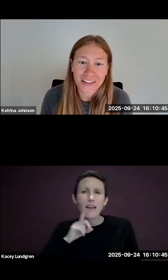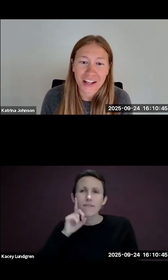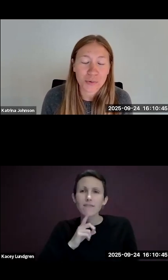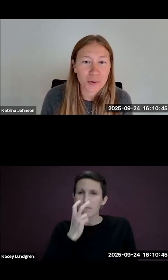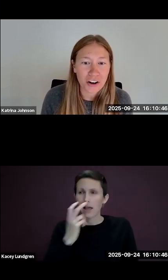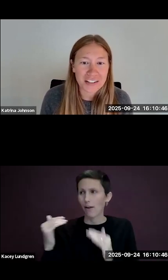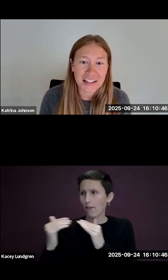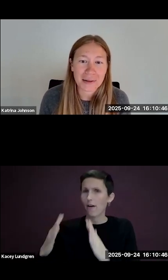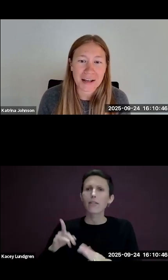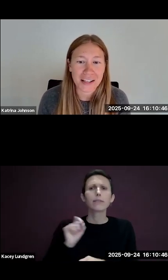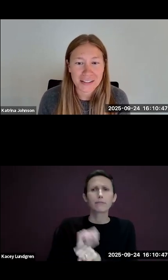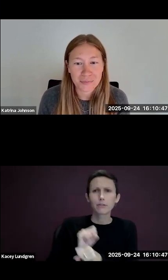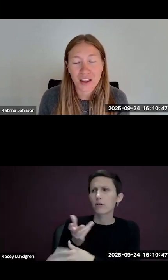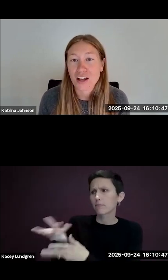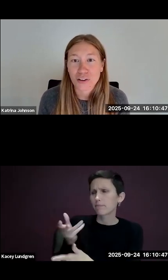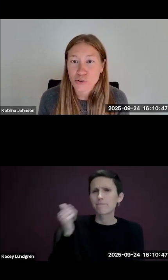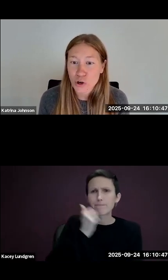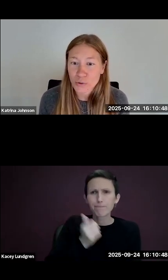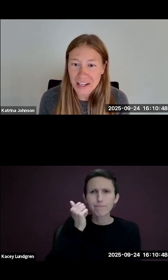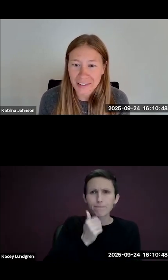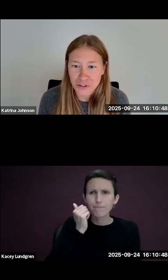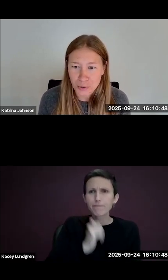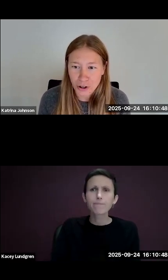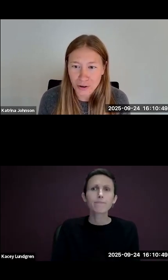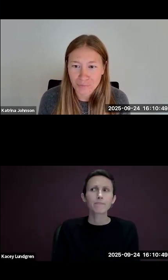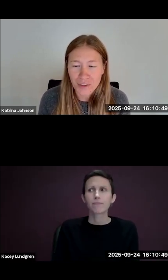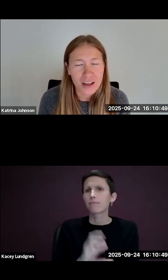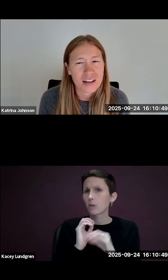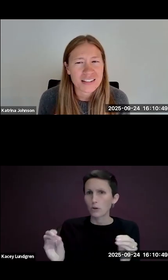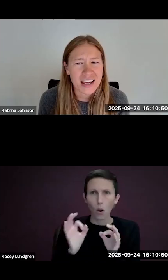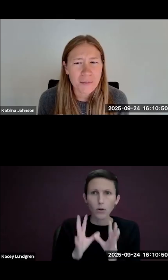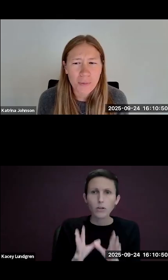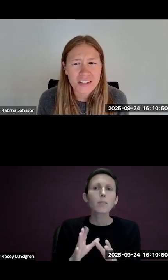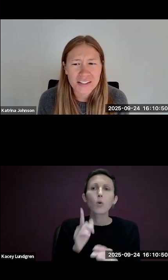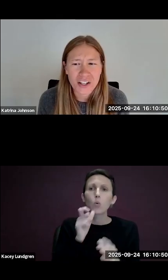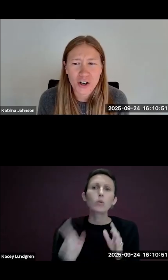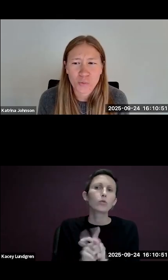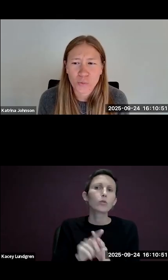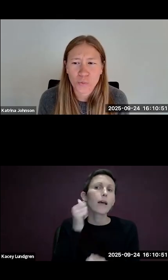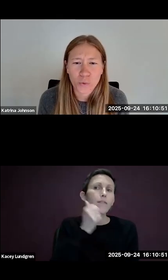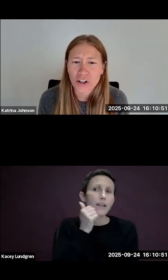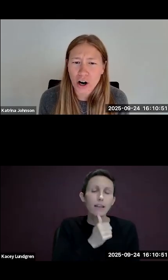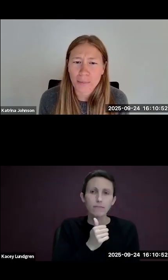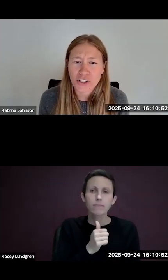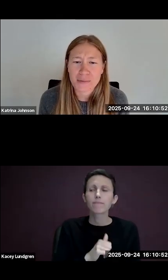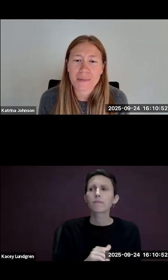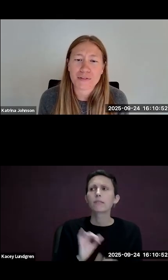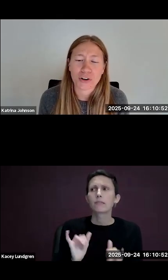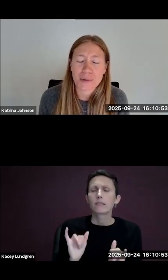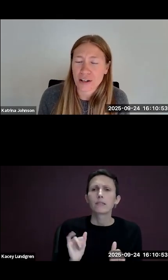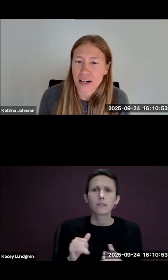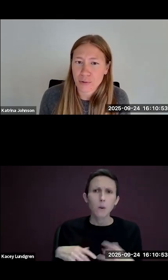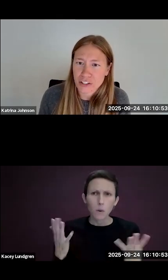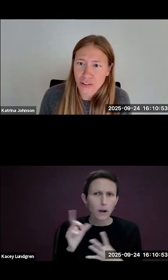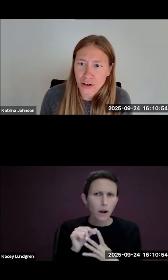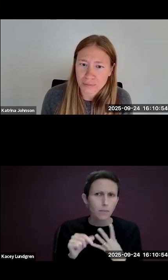deafblind colleague that you work with on a daily basis. There's no daily interpreter. Take a moment to consider what your options may be